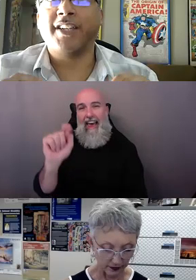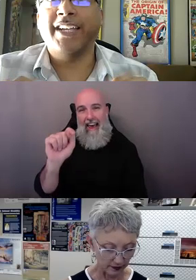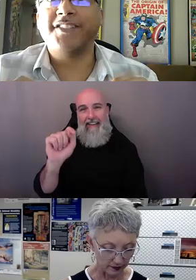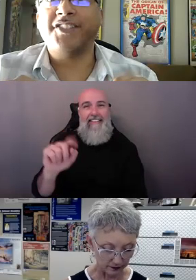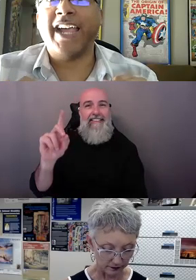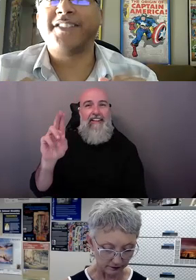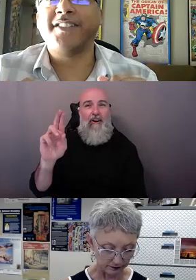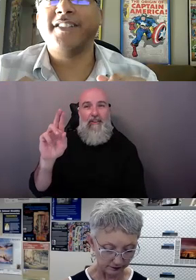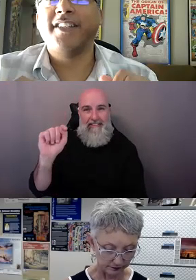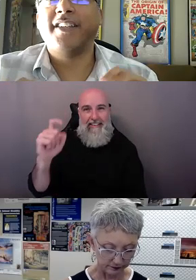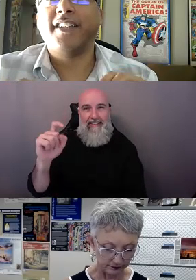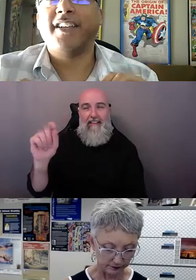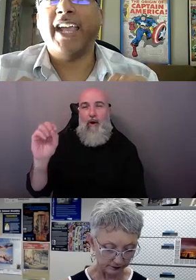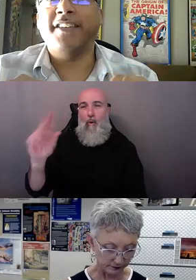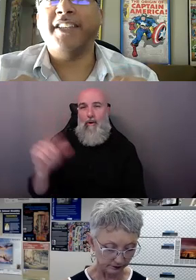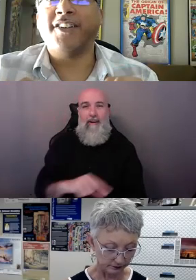sjackson@drtx.org.